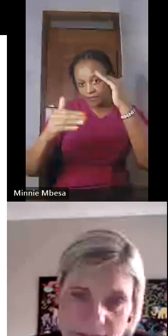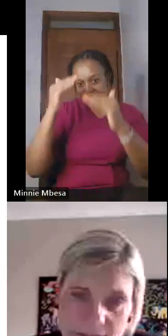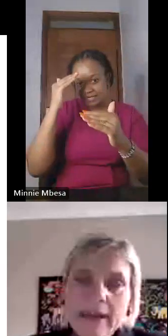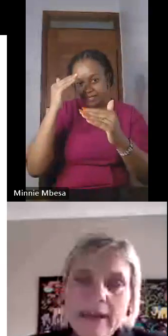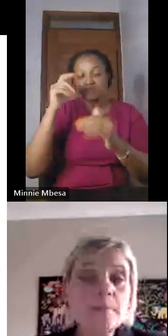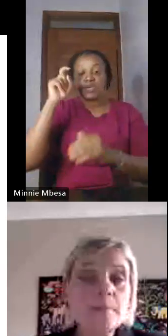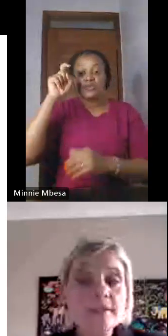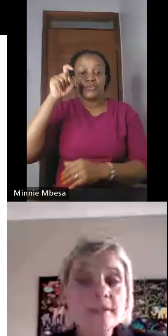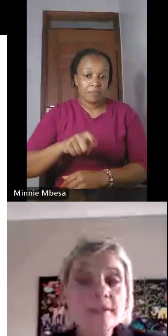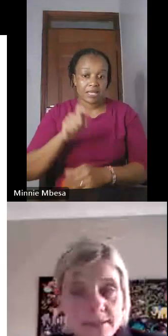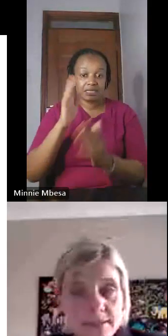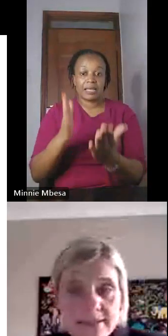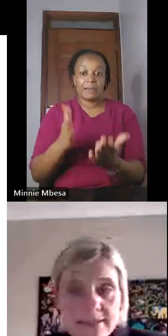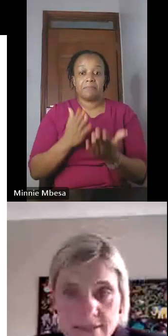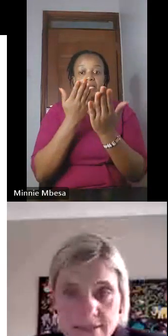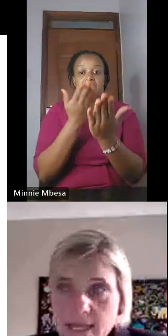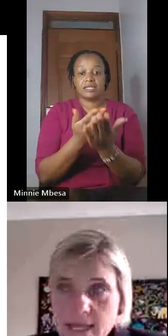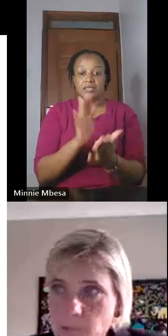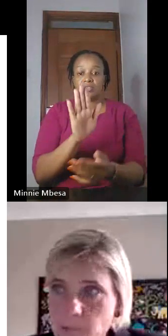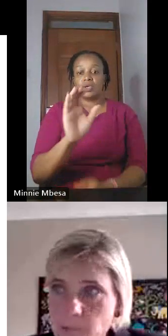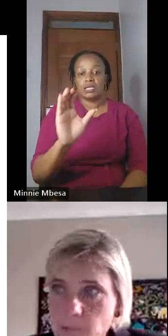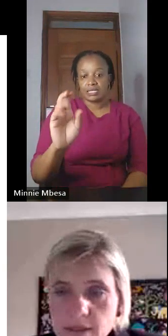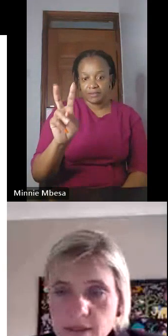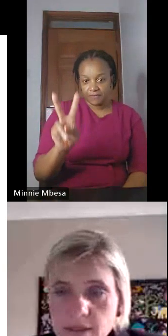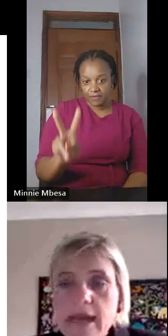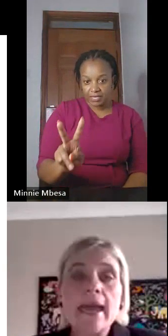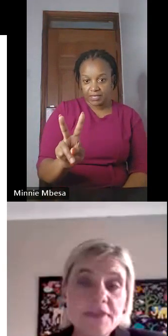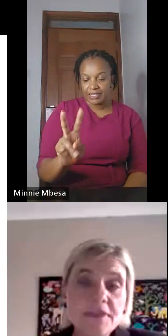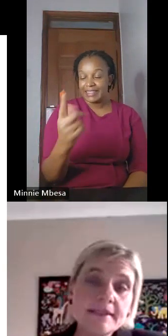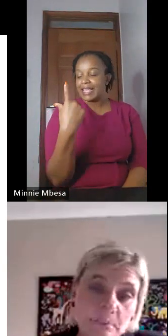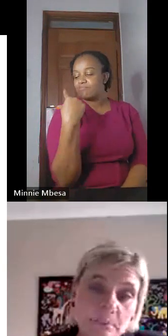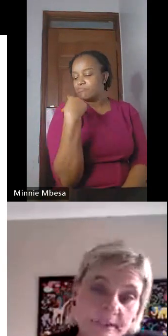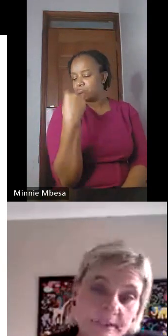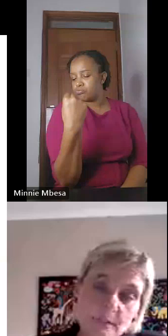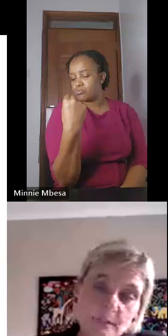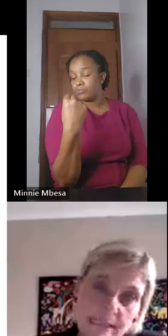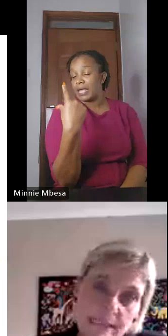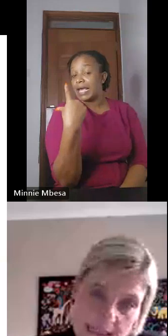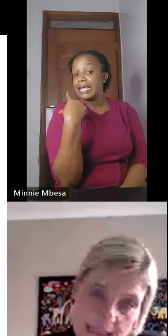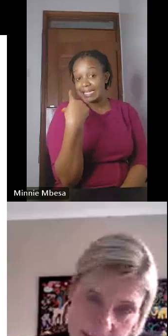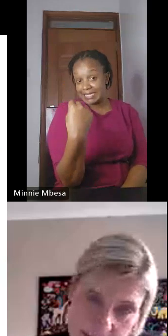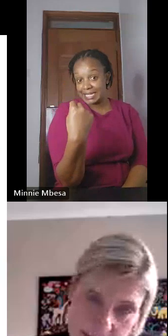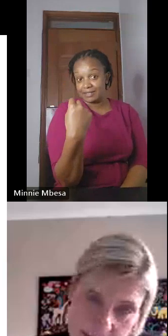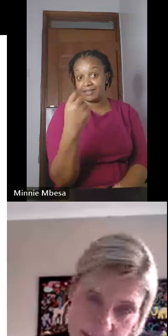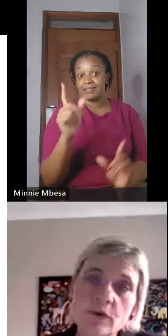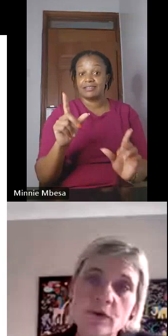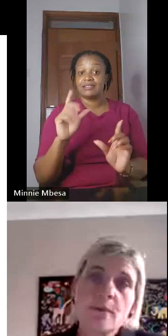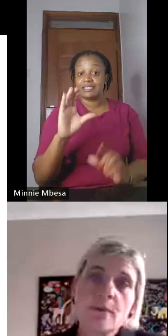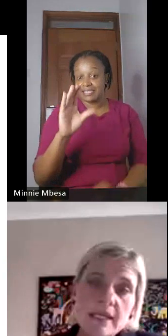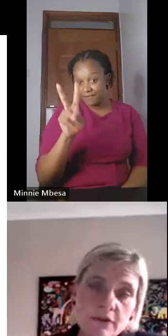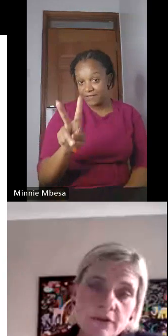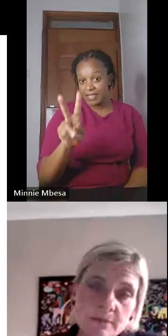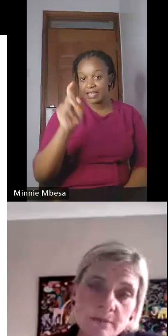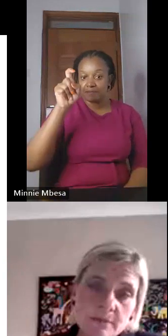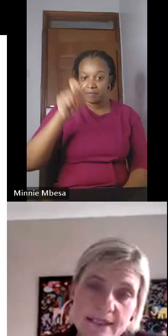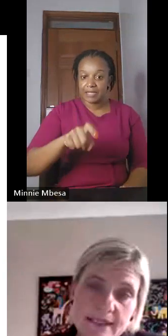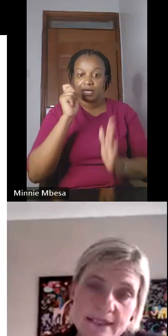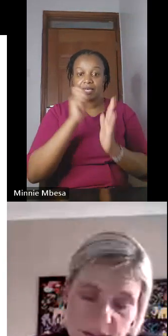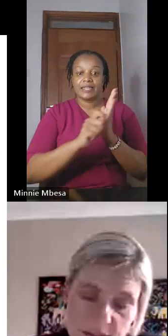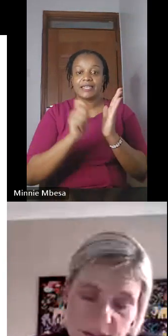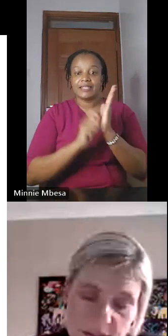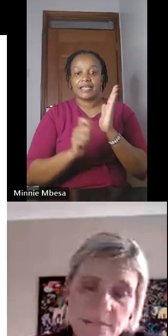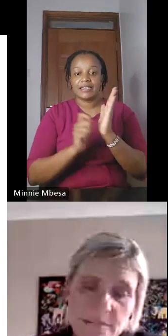must submit your CV, a most up-to-date CV as possible. and that must be in English. So please don't